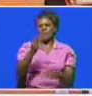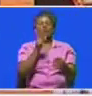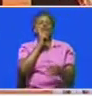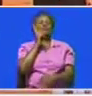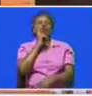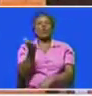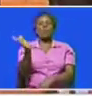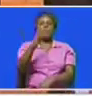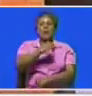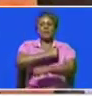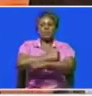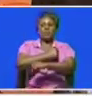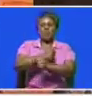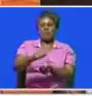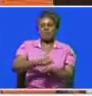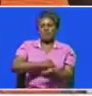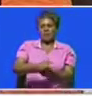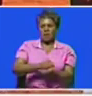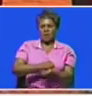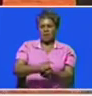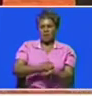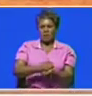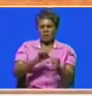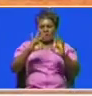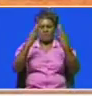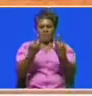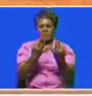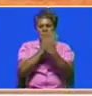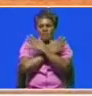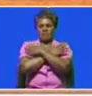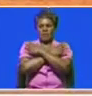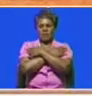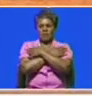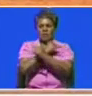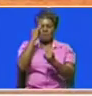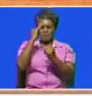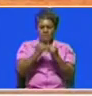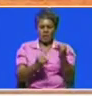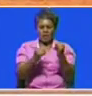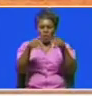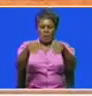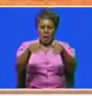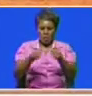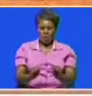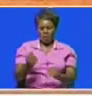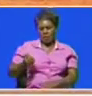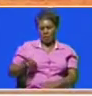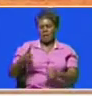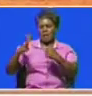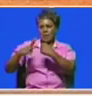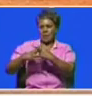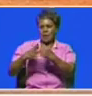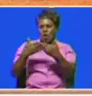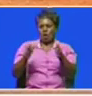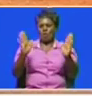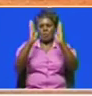to report back to school on Friday. And as the family and friends prepare for the final send-off of these 9 girls, the hope and prayer